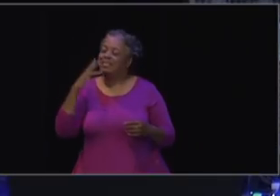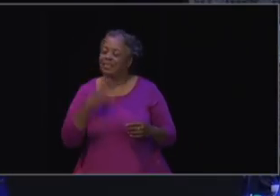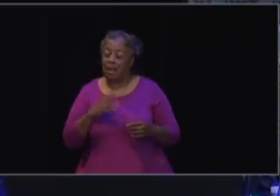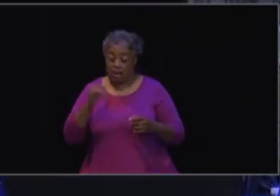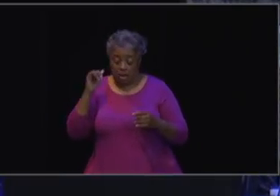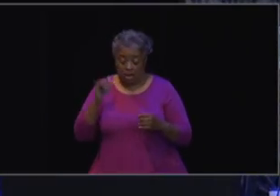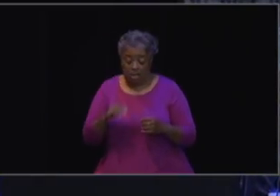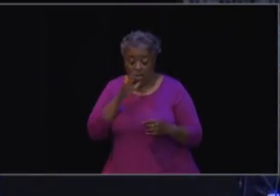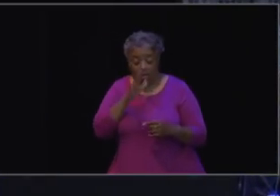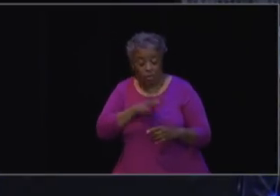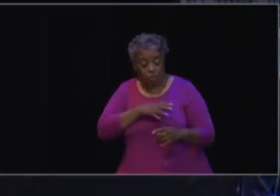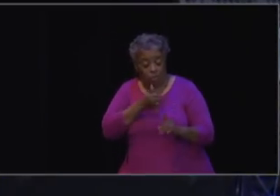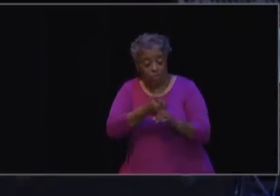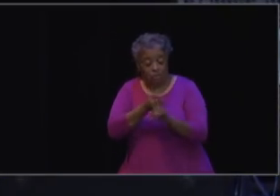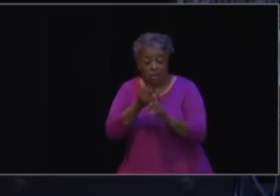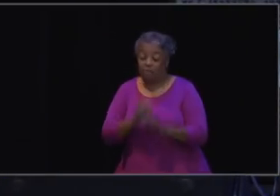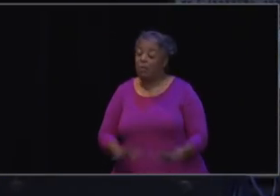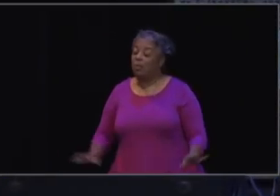She's not worthy.